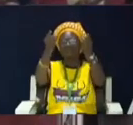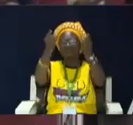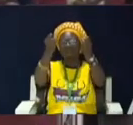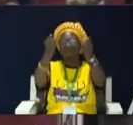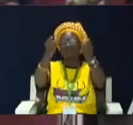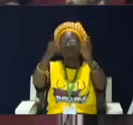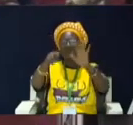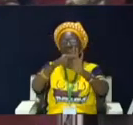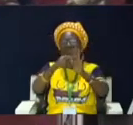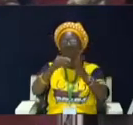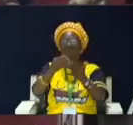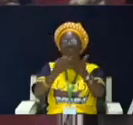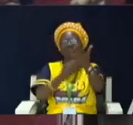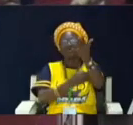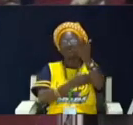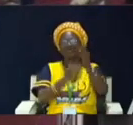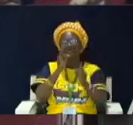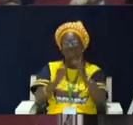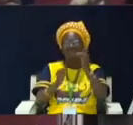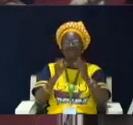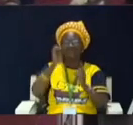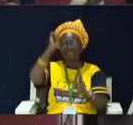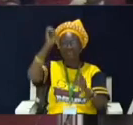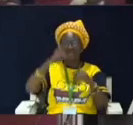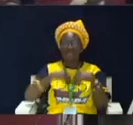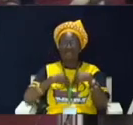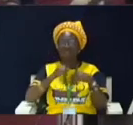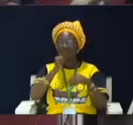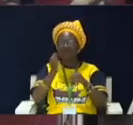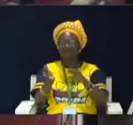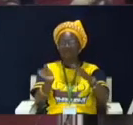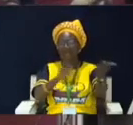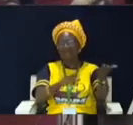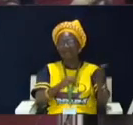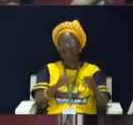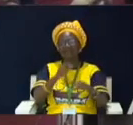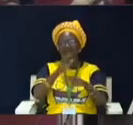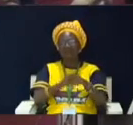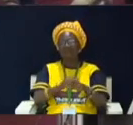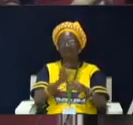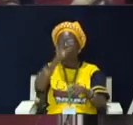If he had not died on the cross, there would be nothing to resurrect.